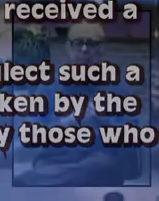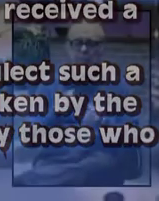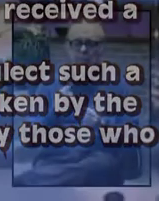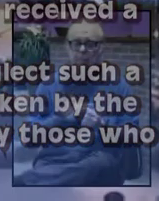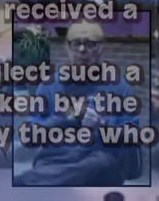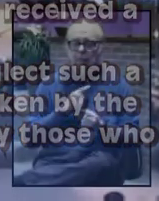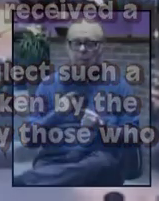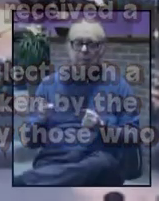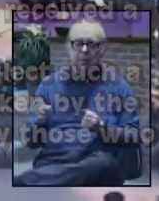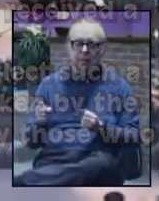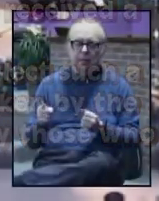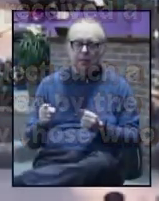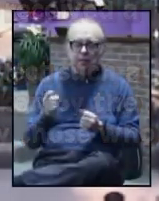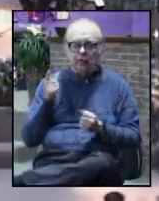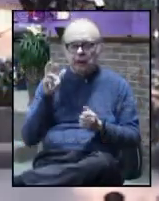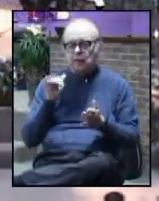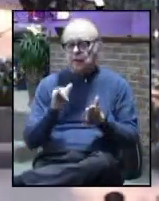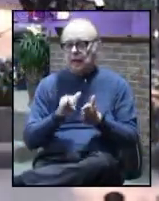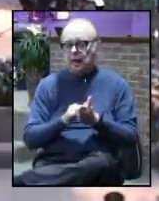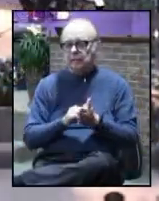by those who heard him.